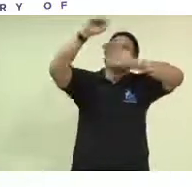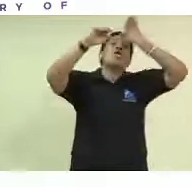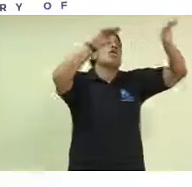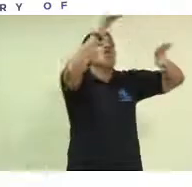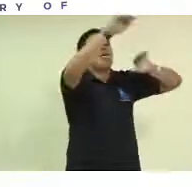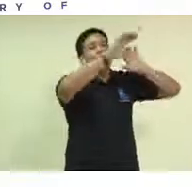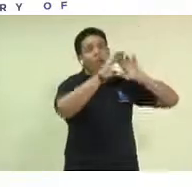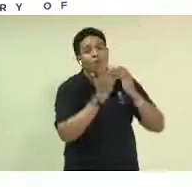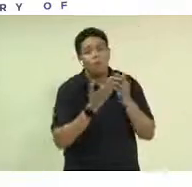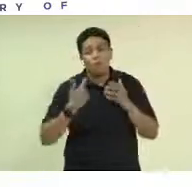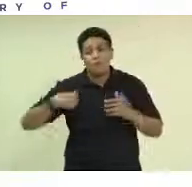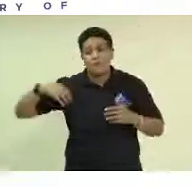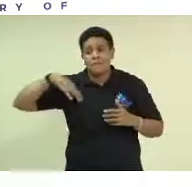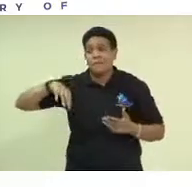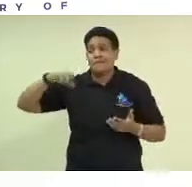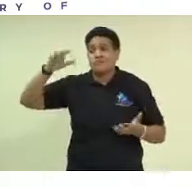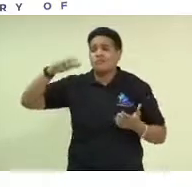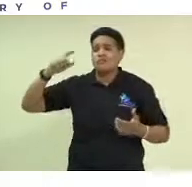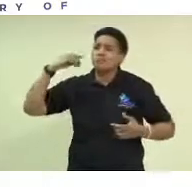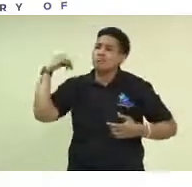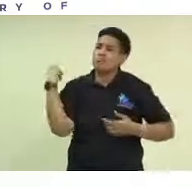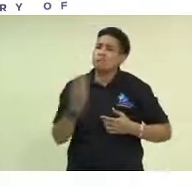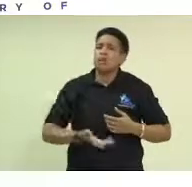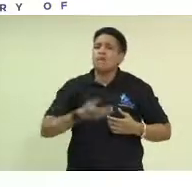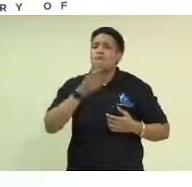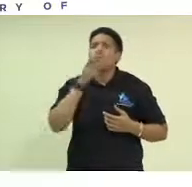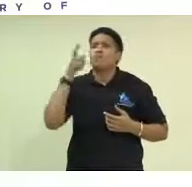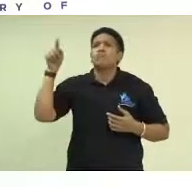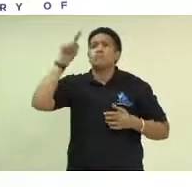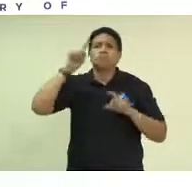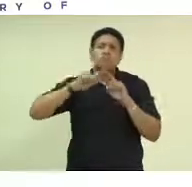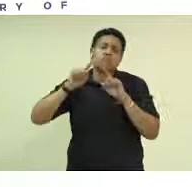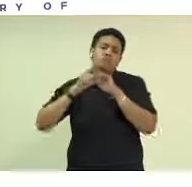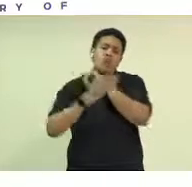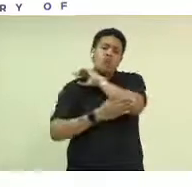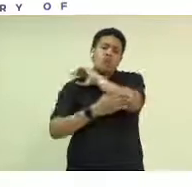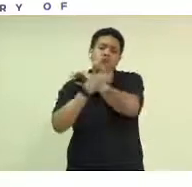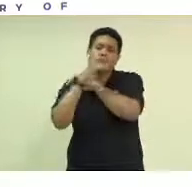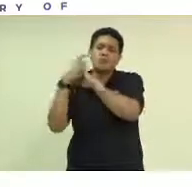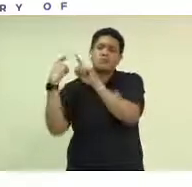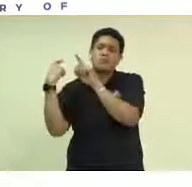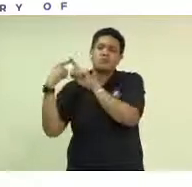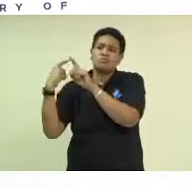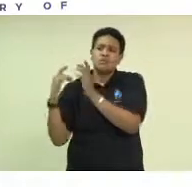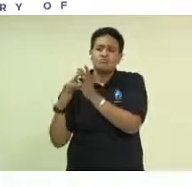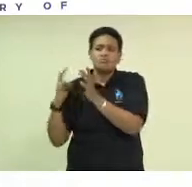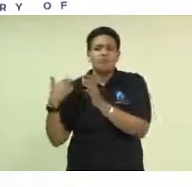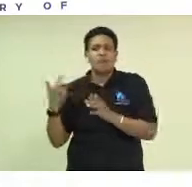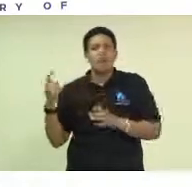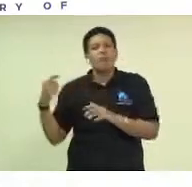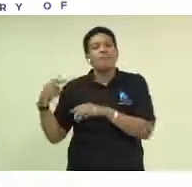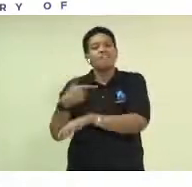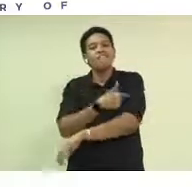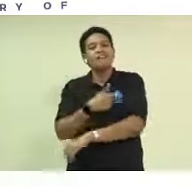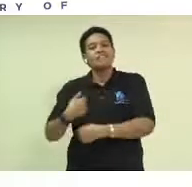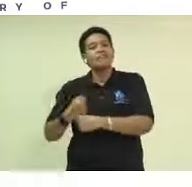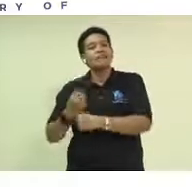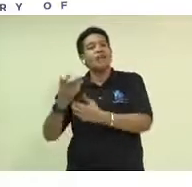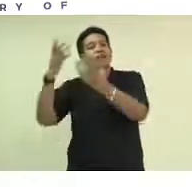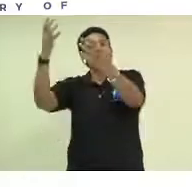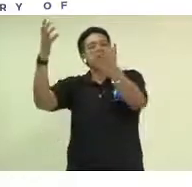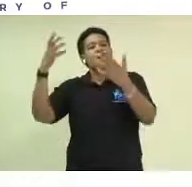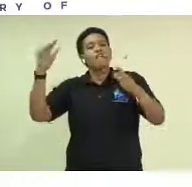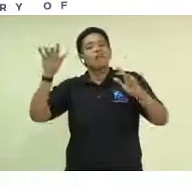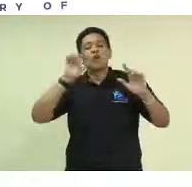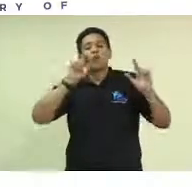We have benefited from the generosity of those countries that have an advantage by virtue of where vaccines are manufactured and